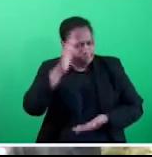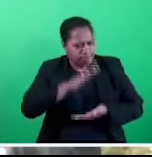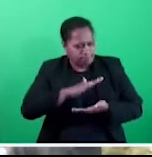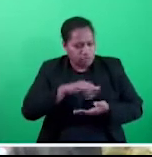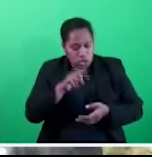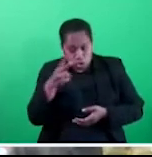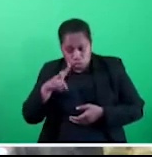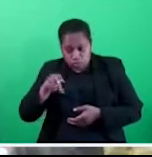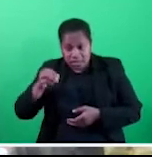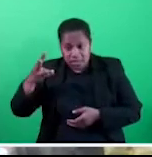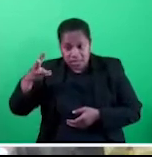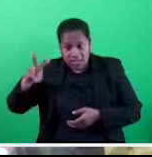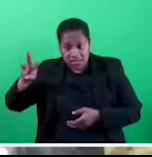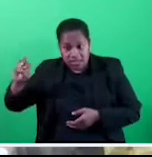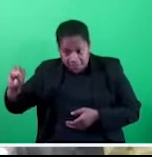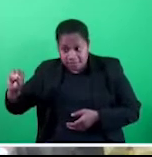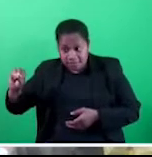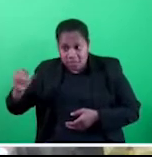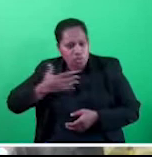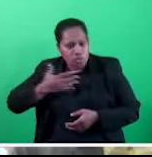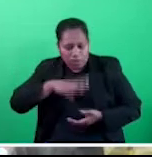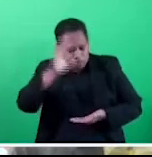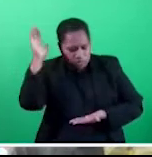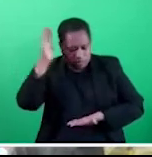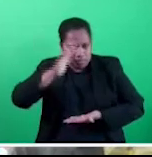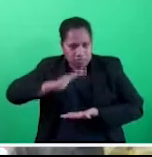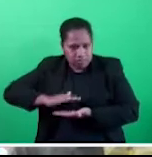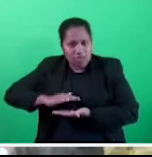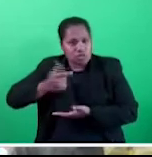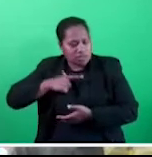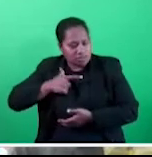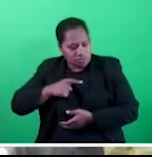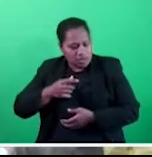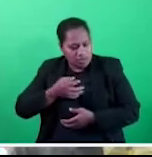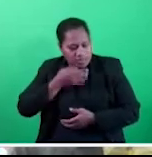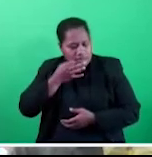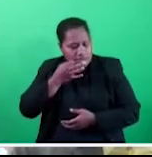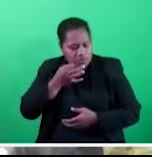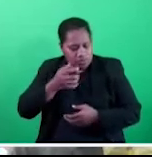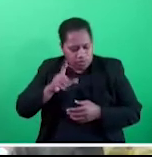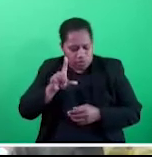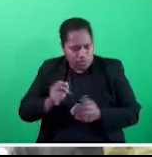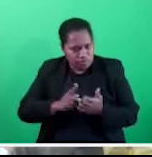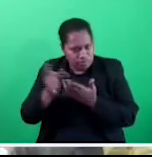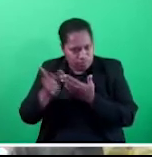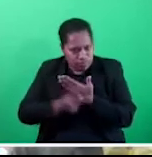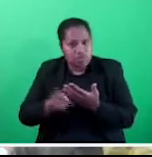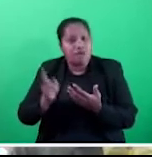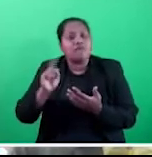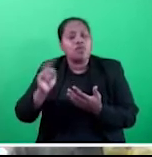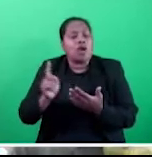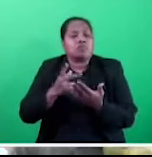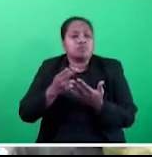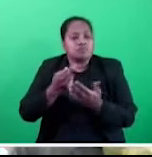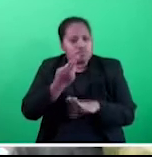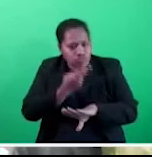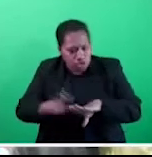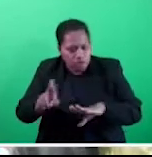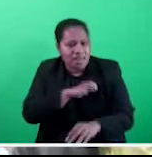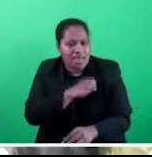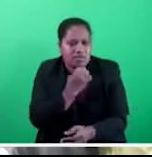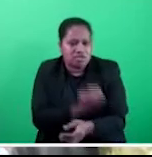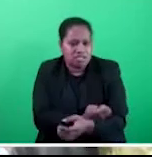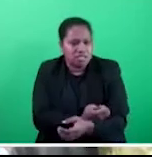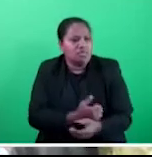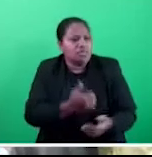to do two things. One, 20% of that 30% reduction will be done by moving from fossil fuel to renewable energy, and